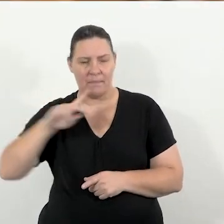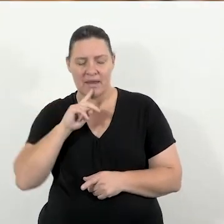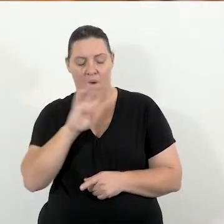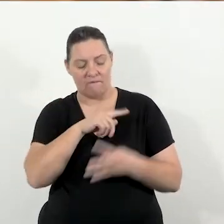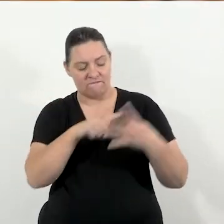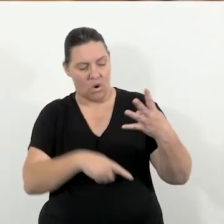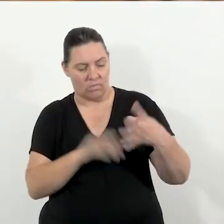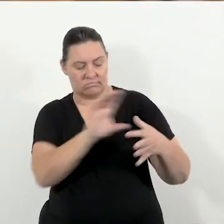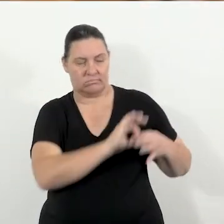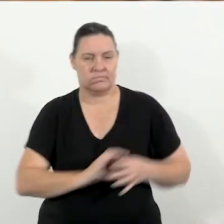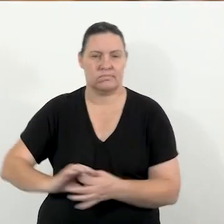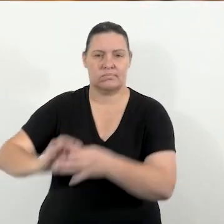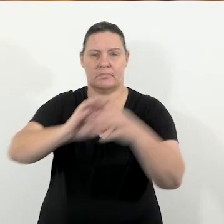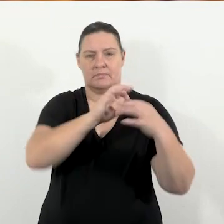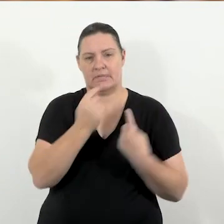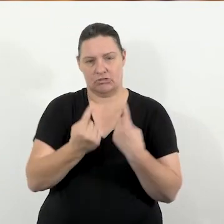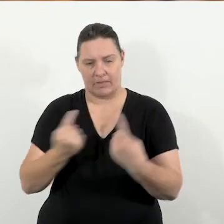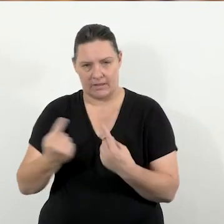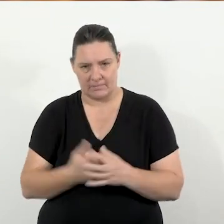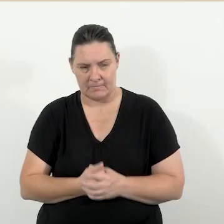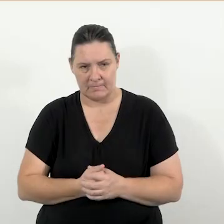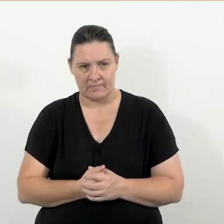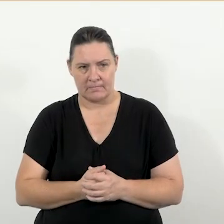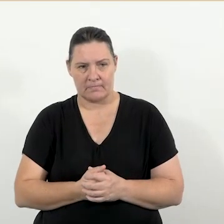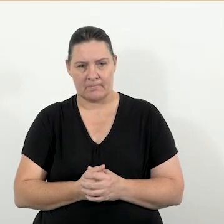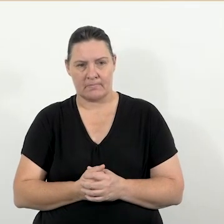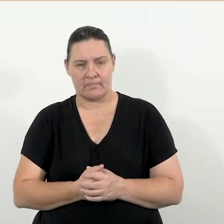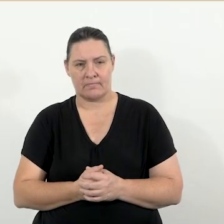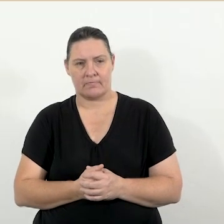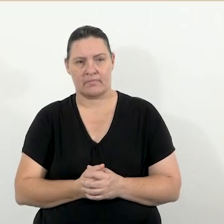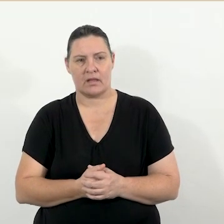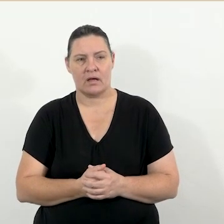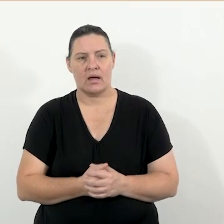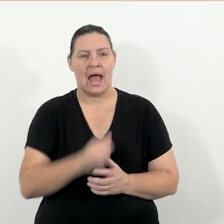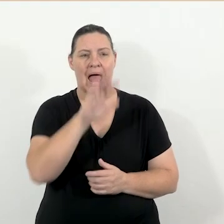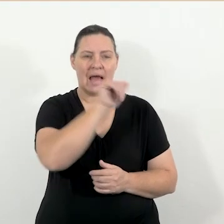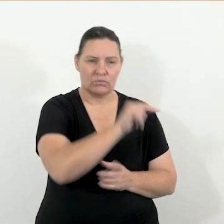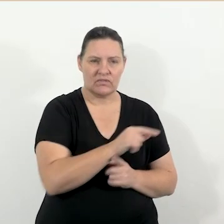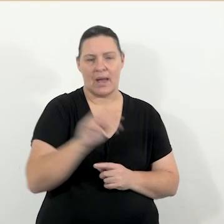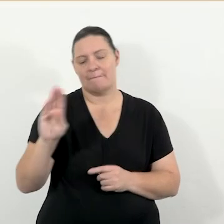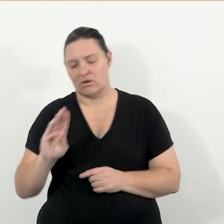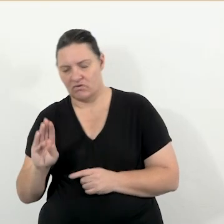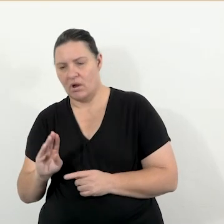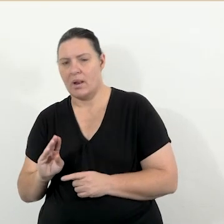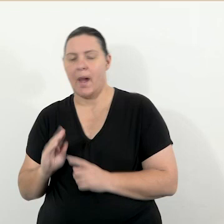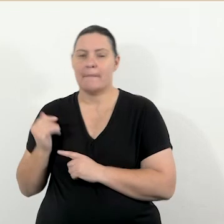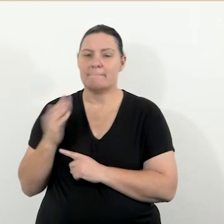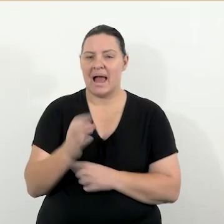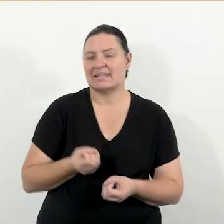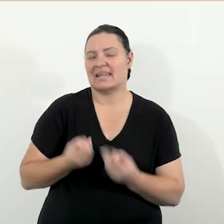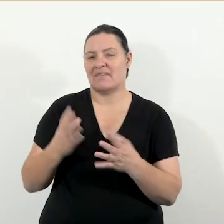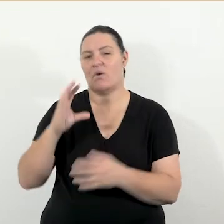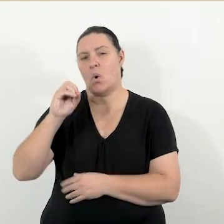these spheres interact with each other. The atmosphere and the biosphere, I've spoken about plants giving off